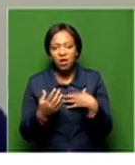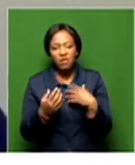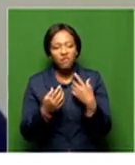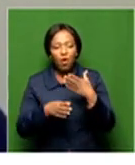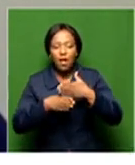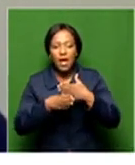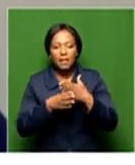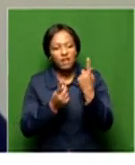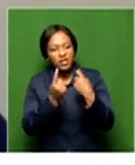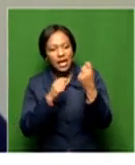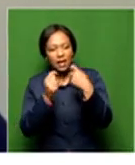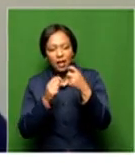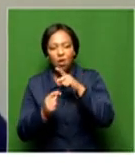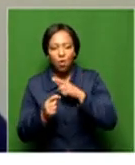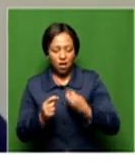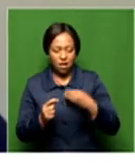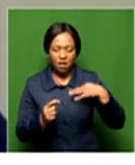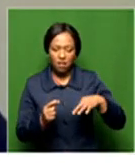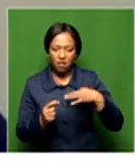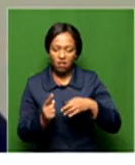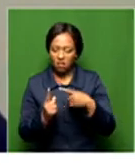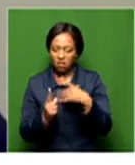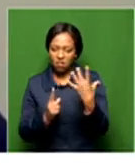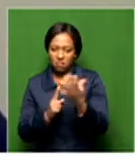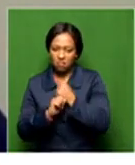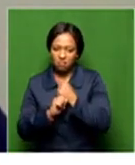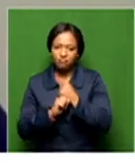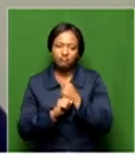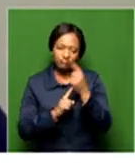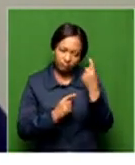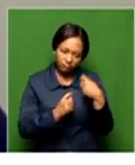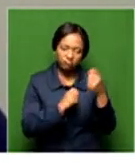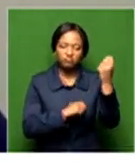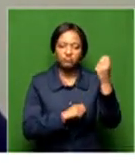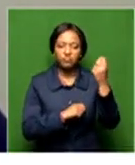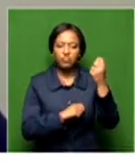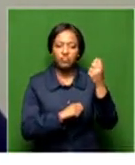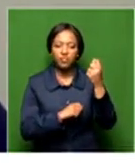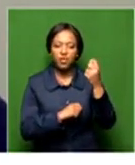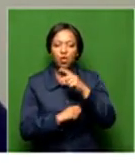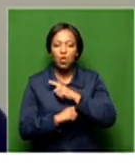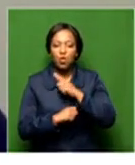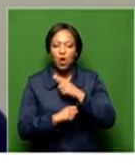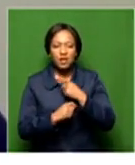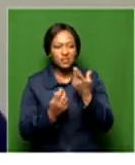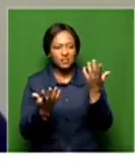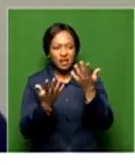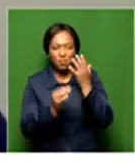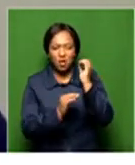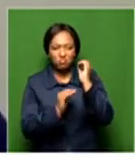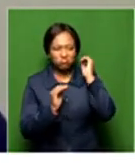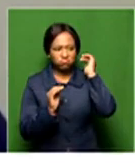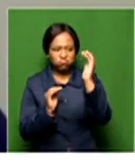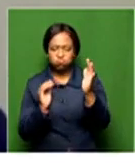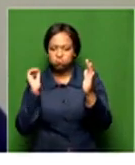this young girl was recruited into young labor in the bushes somewhere where the soldiers